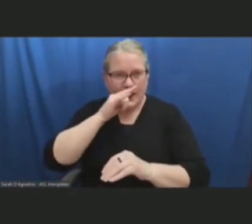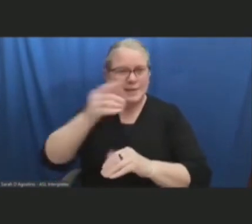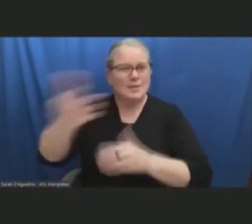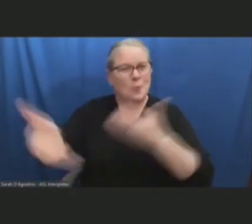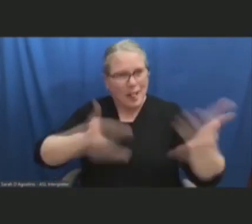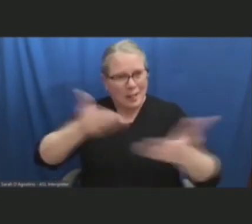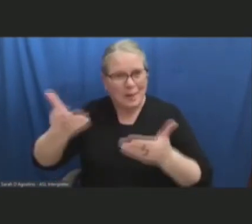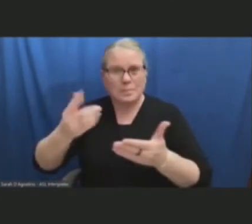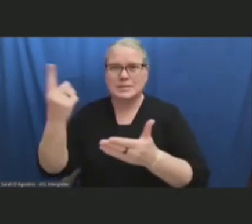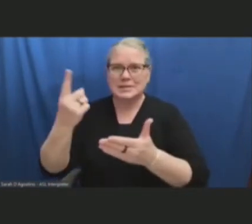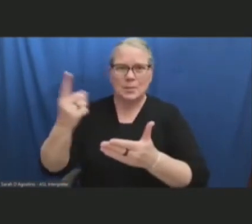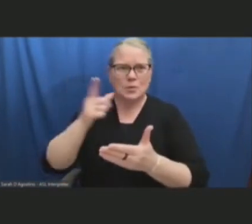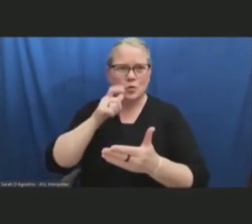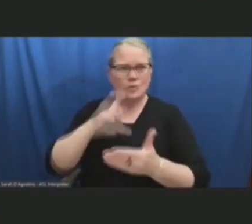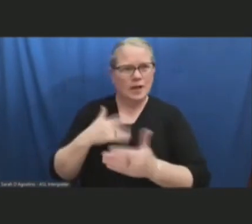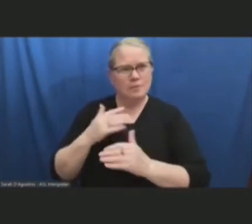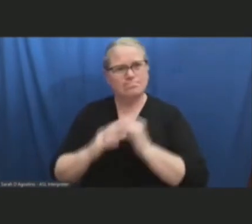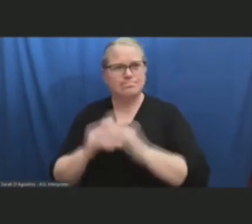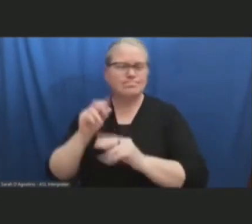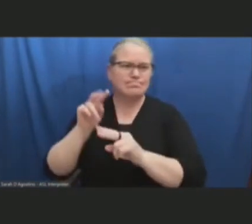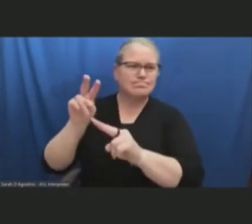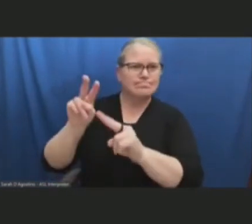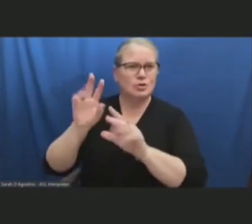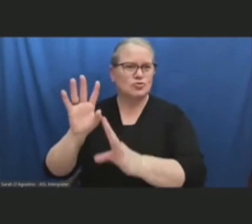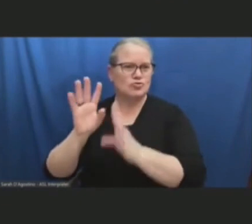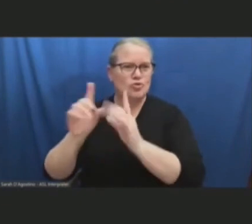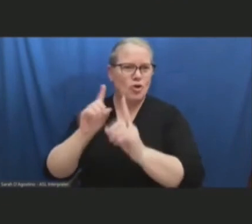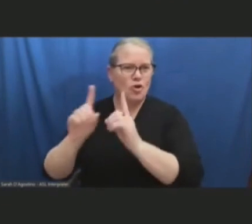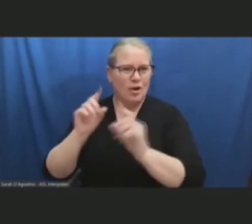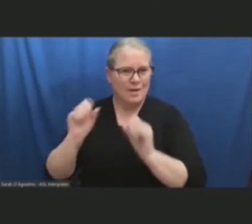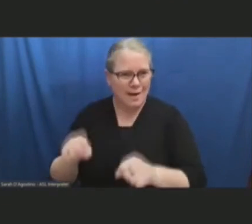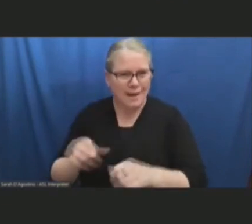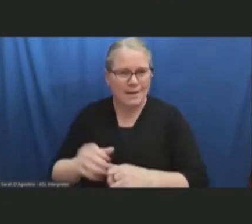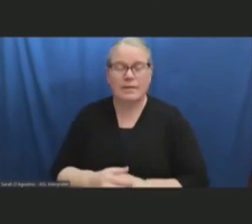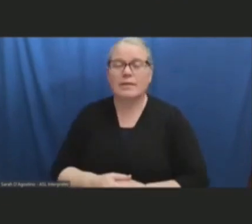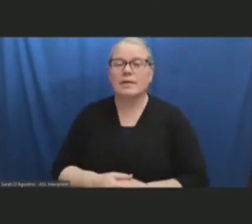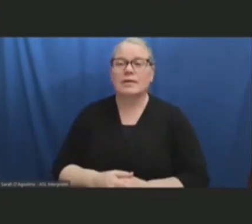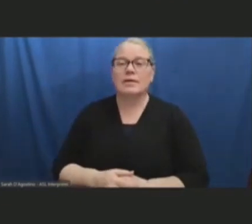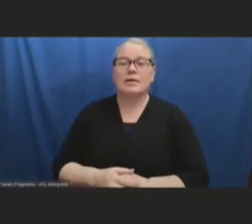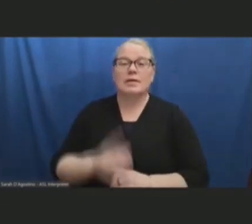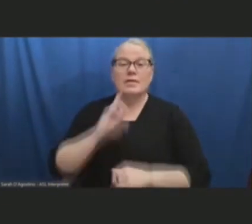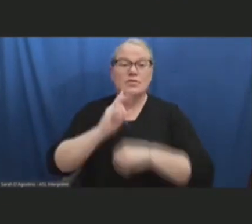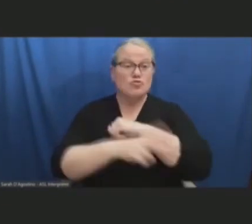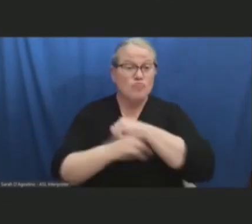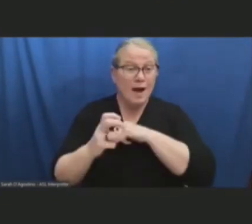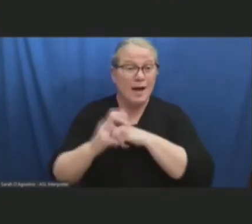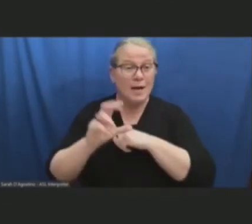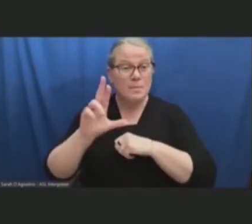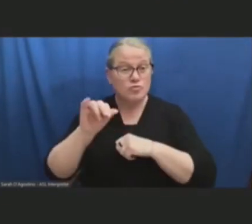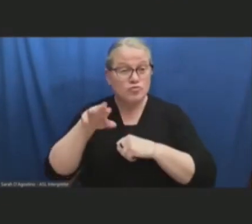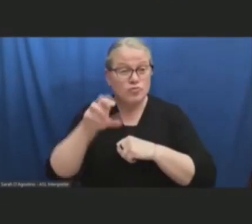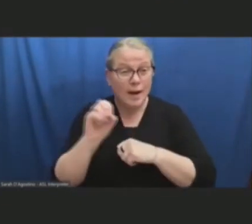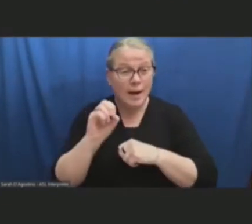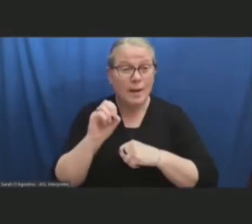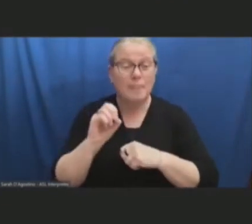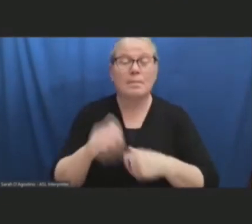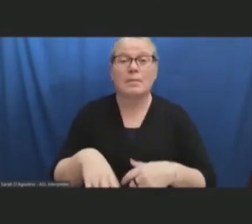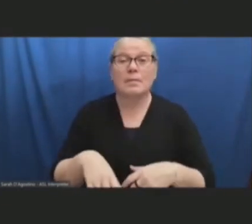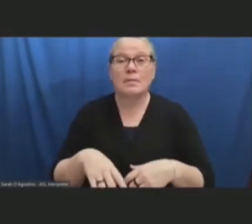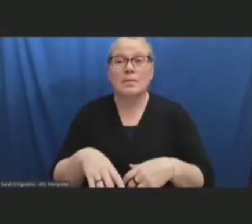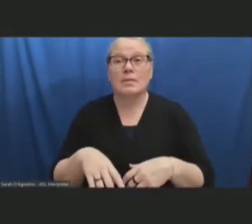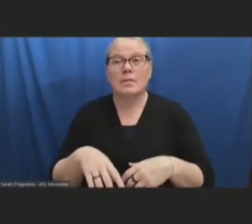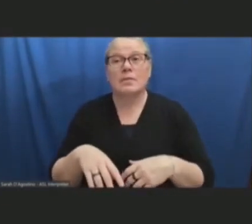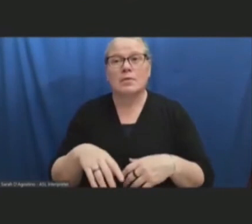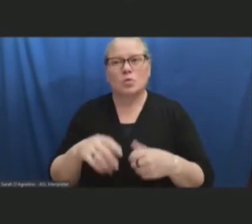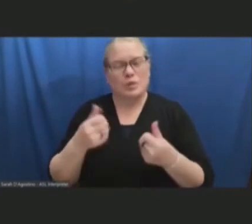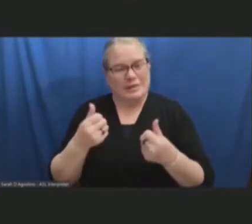talk to. On the crime side, on the other thing, I think it described already what we've done to try and accelerate making